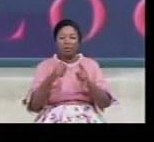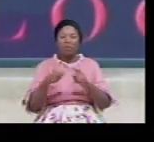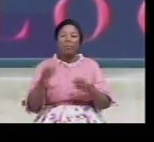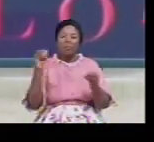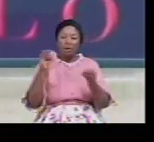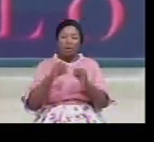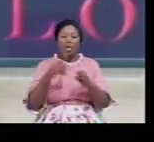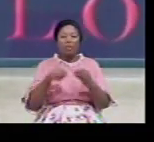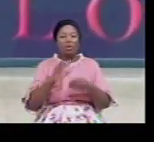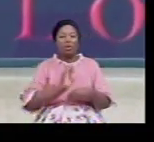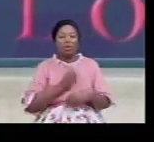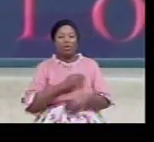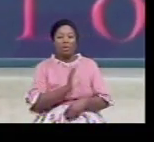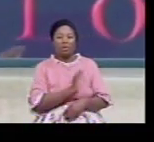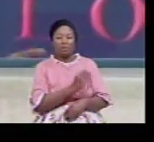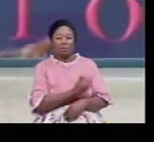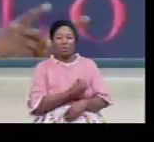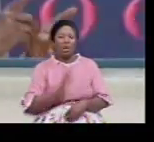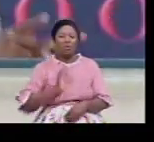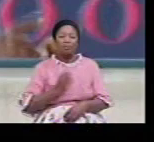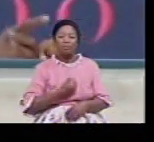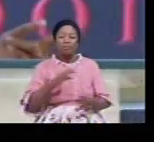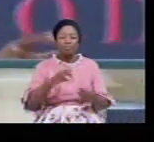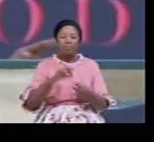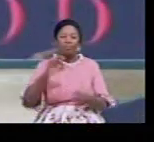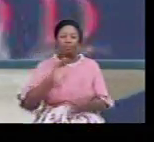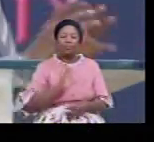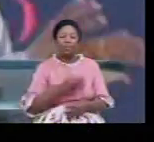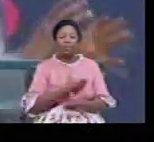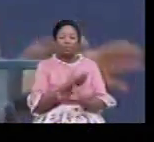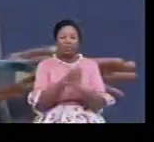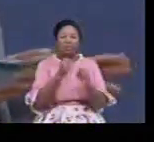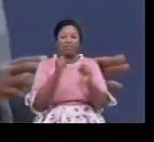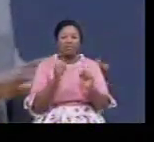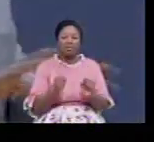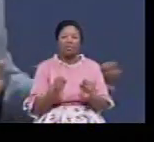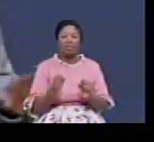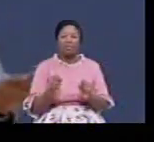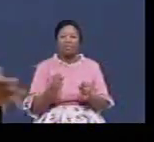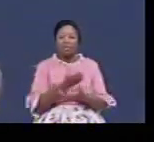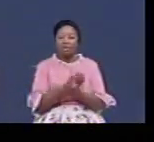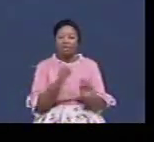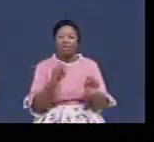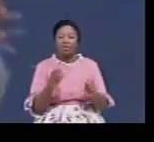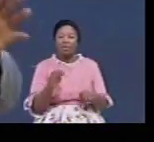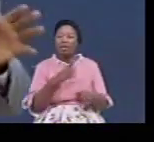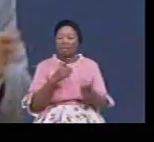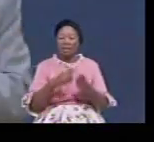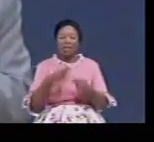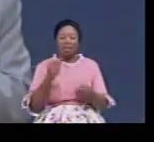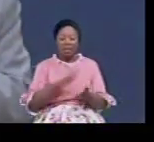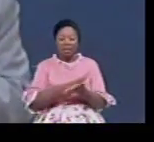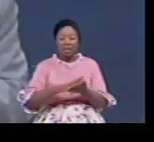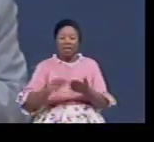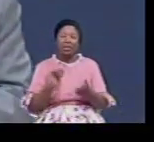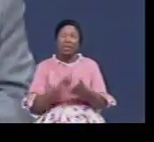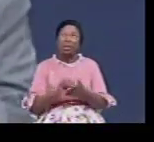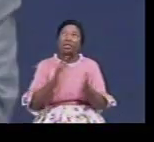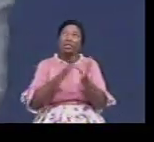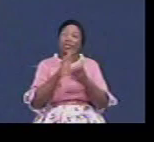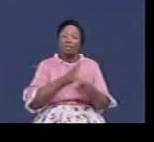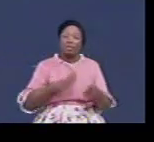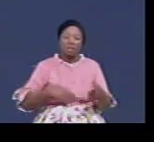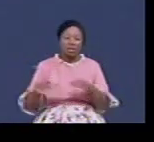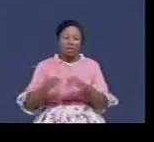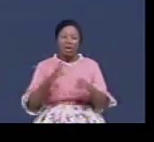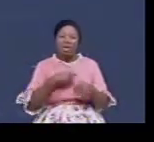soul, our spirit, our salvation, and the cleansing that he does, and the conversion that